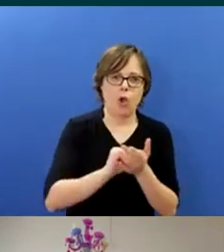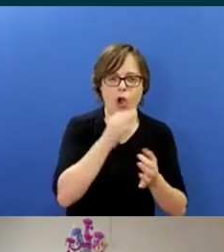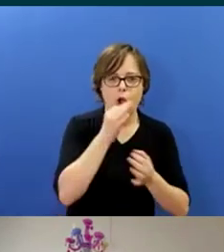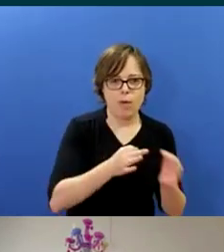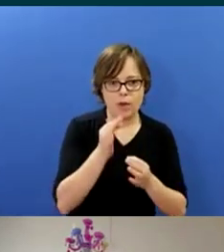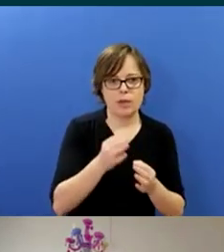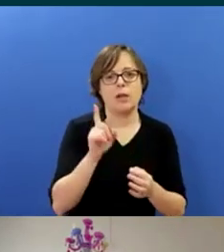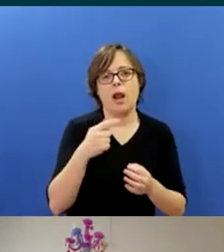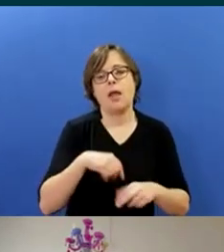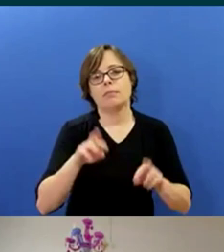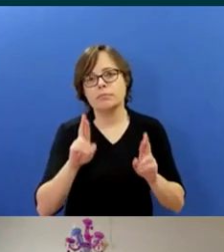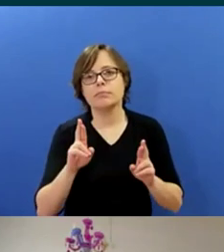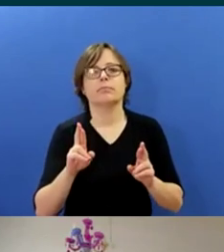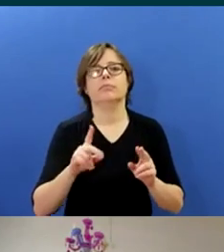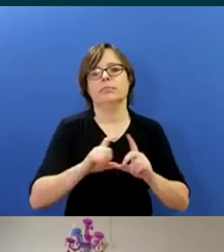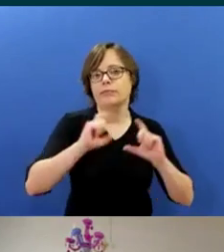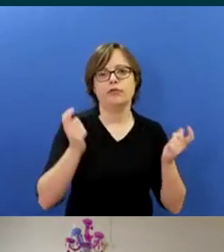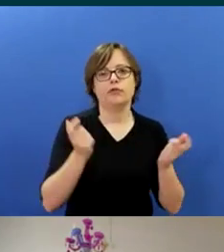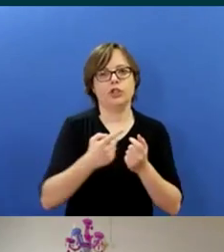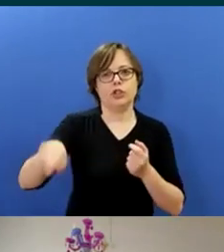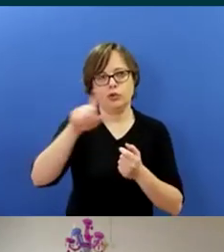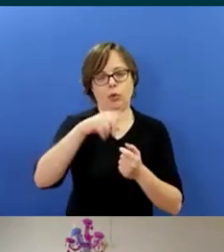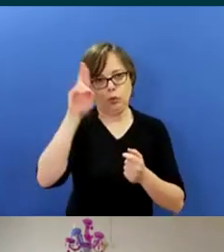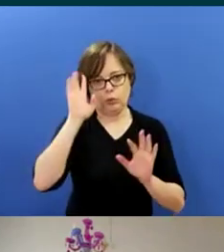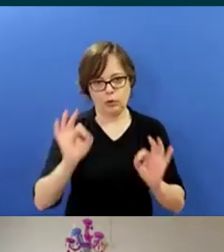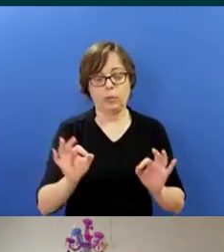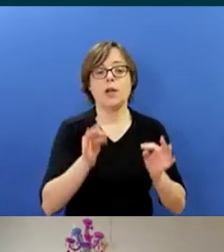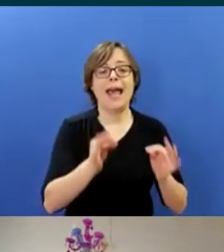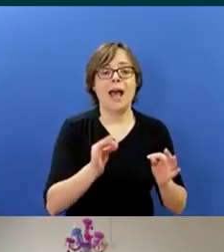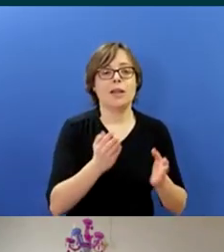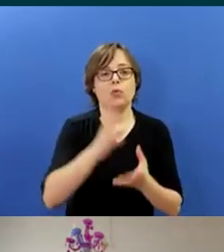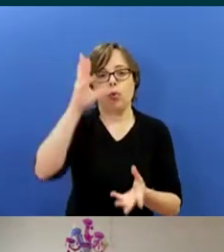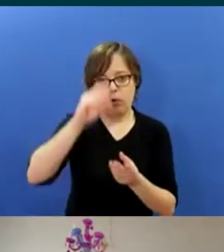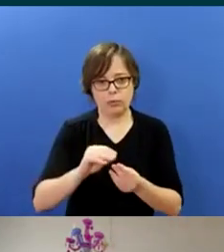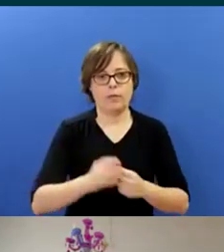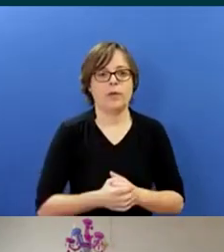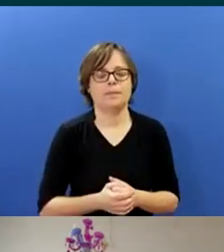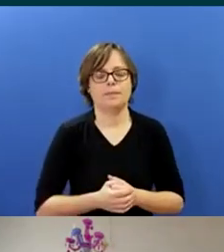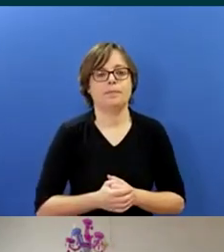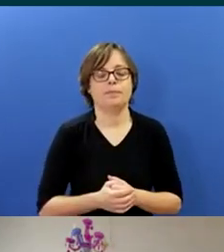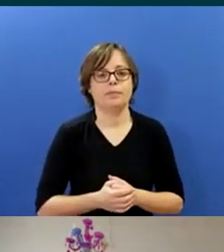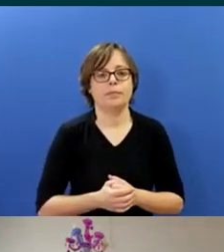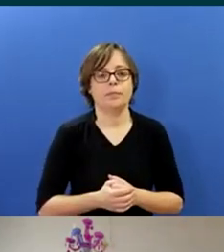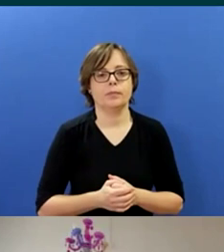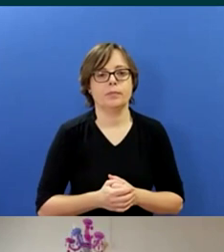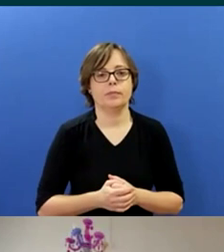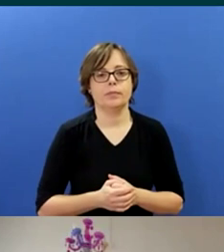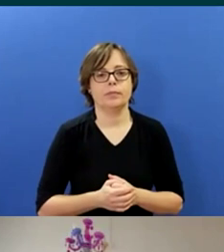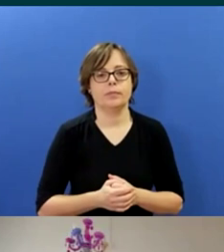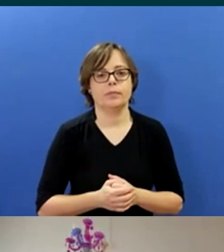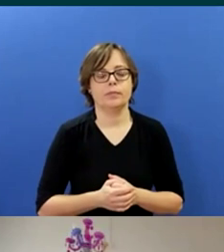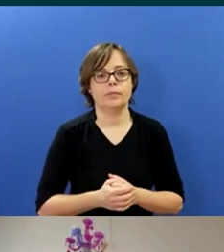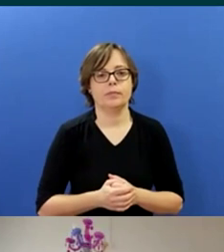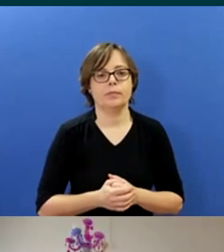So I'm jumping to the conclusion of the citizen assembly. Like I said, it's important to